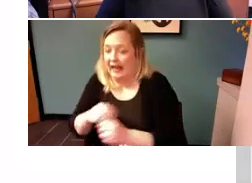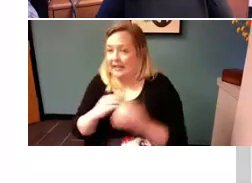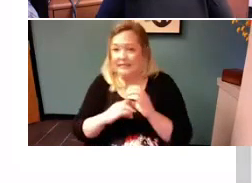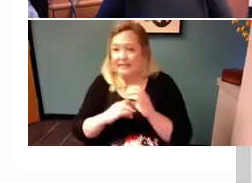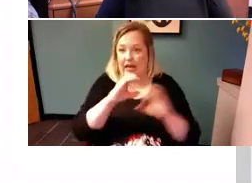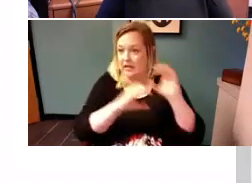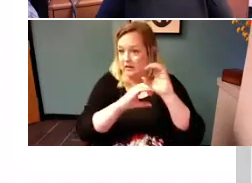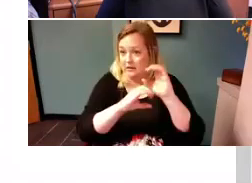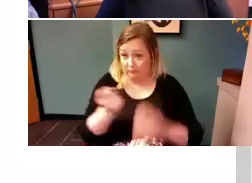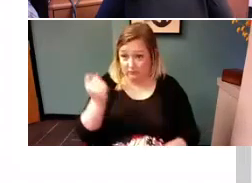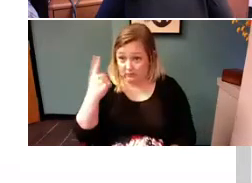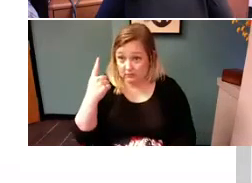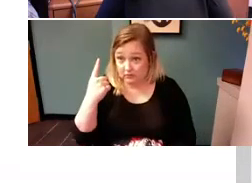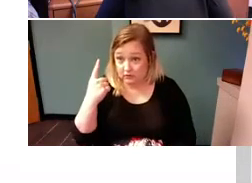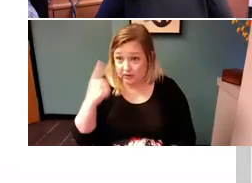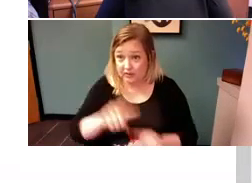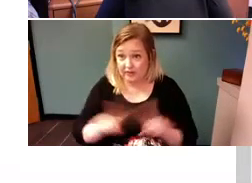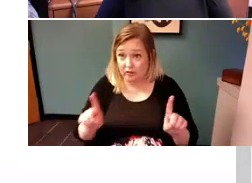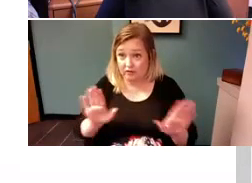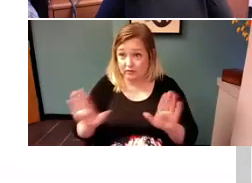and heap make sense?